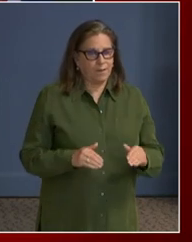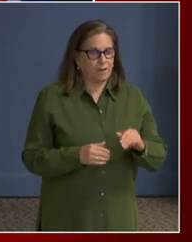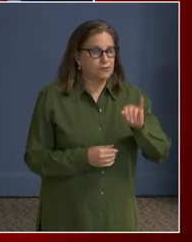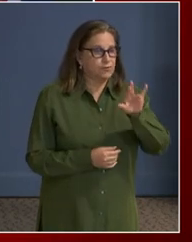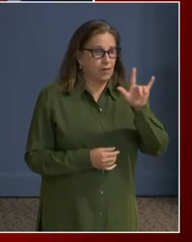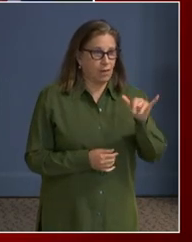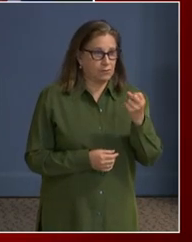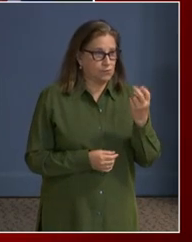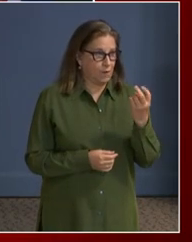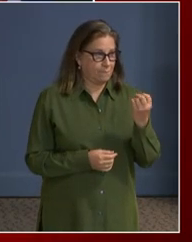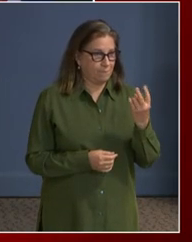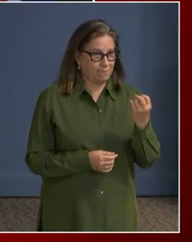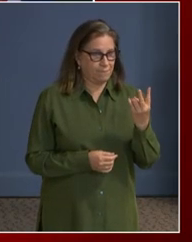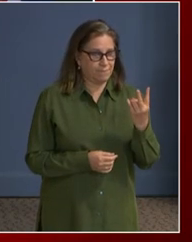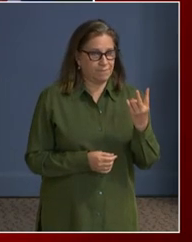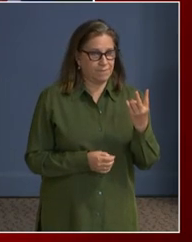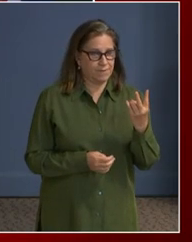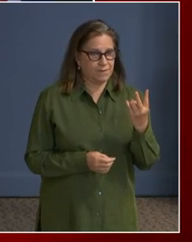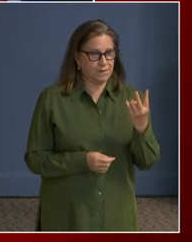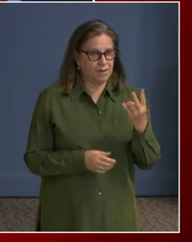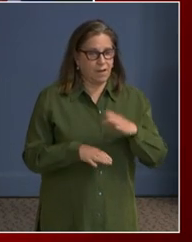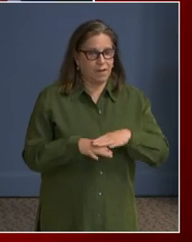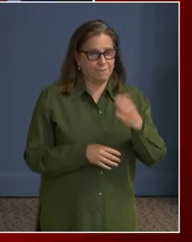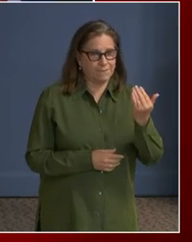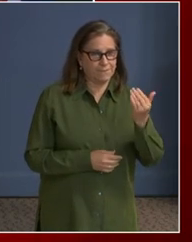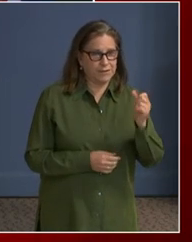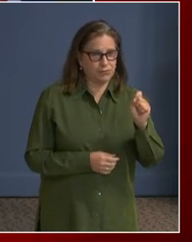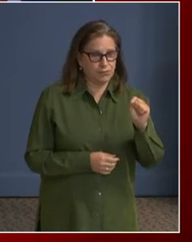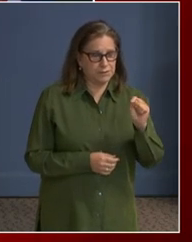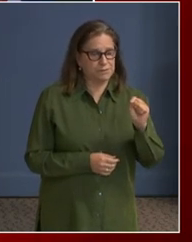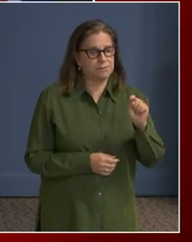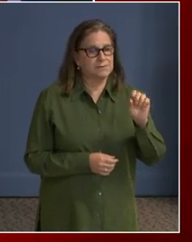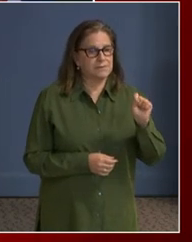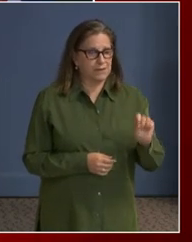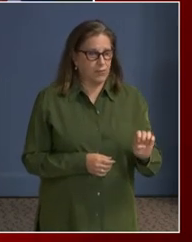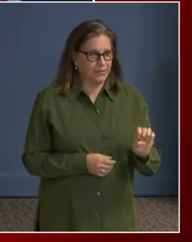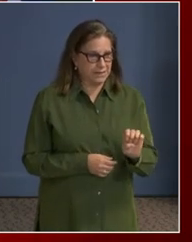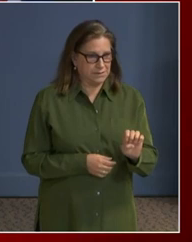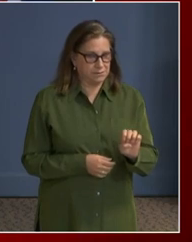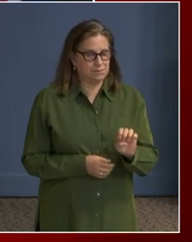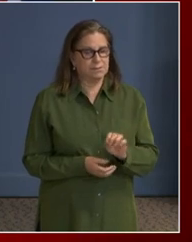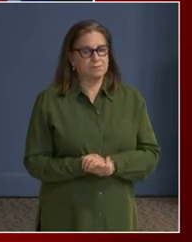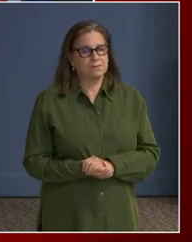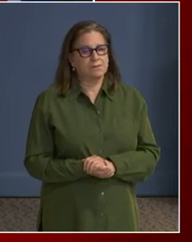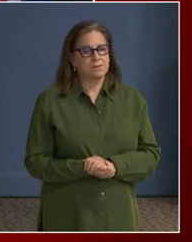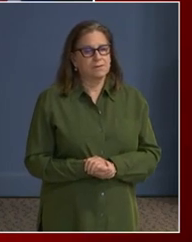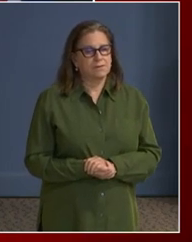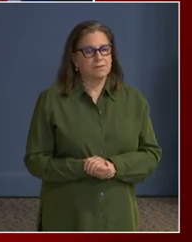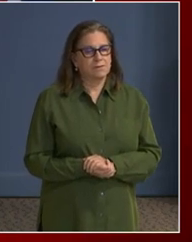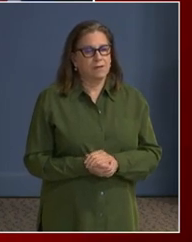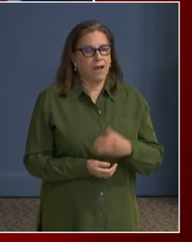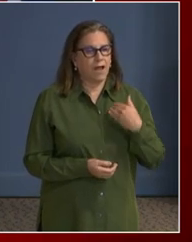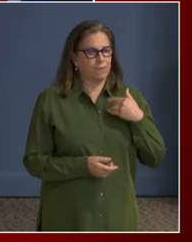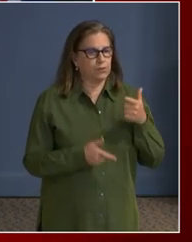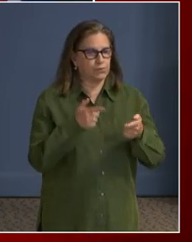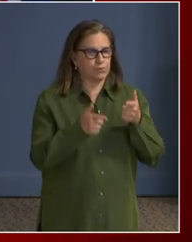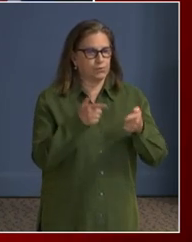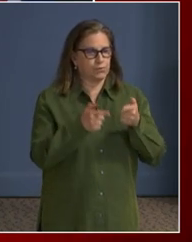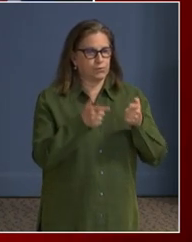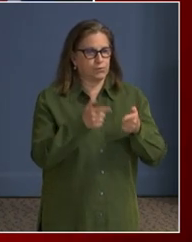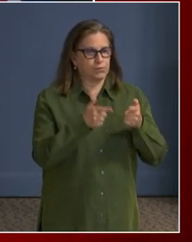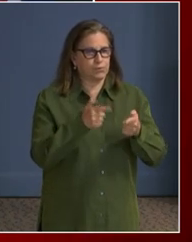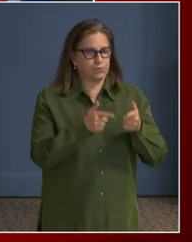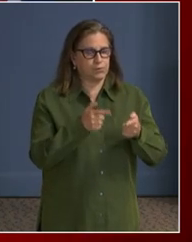in the 3300 block of 15th Street Southeast, we had a shooting that occurred inside